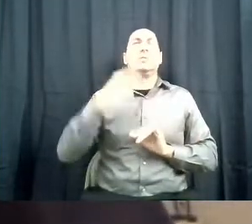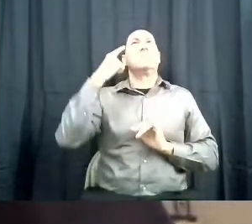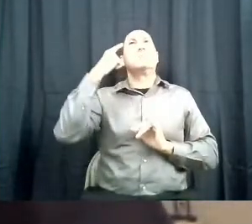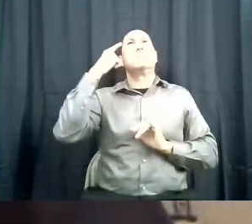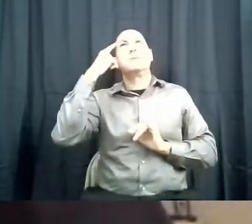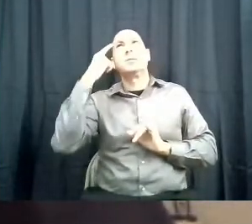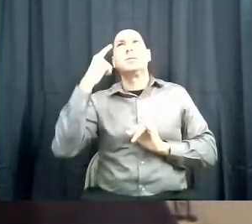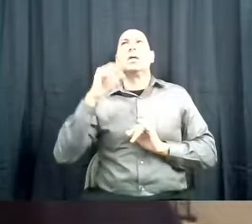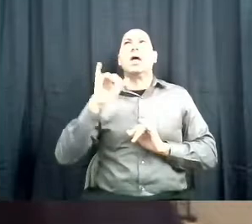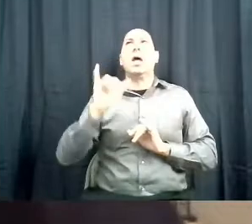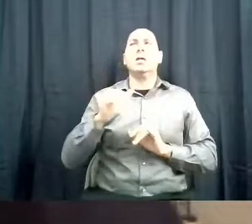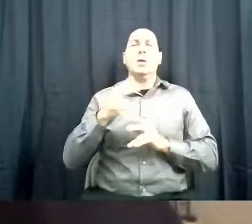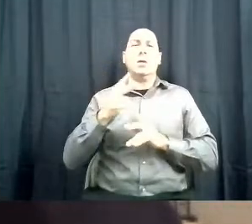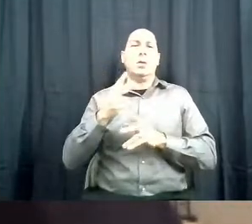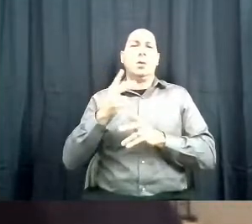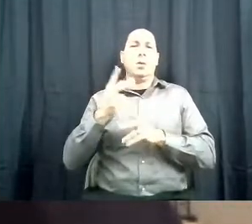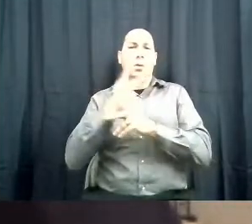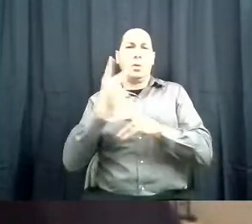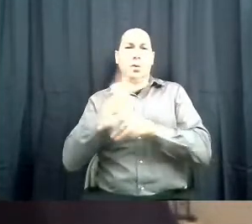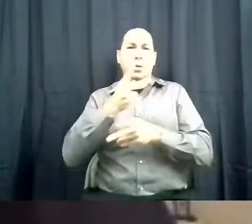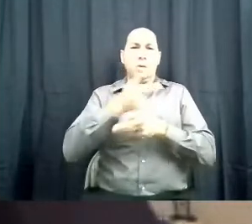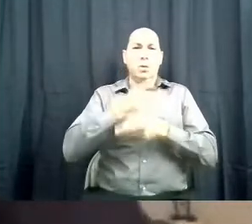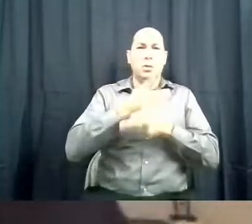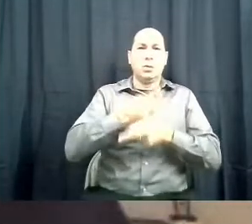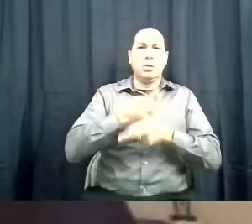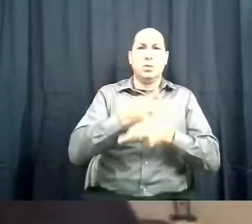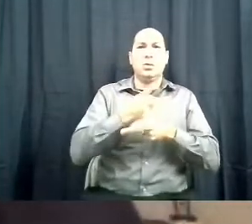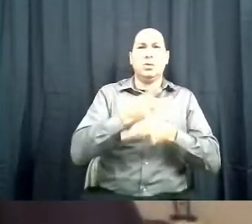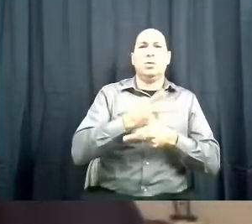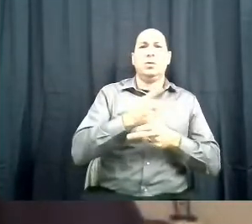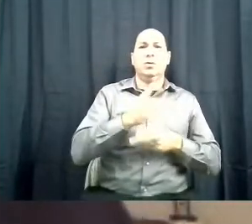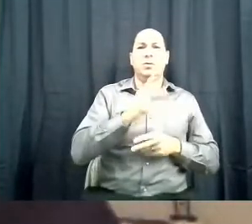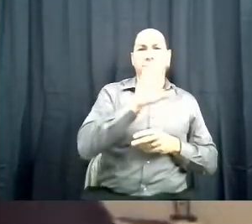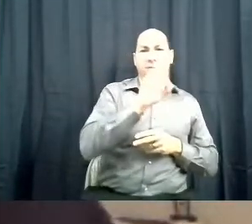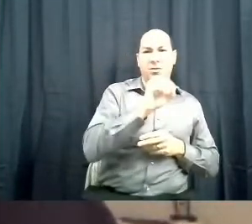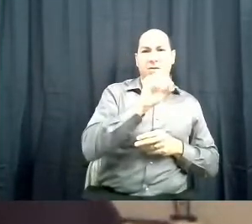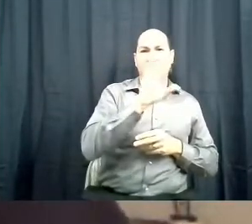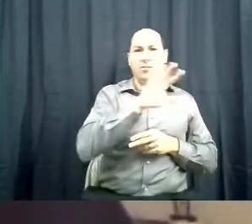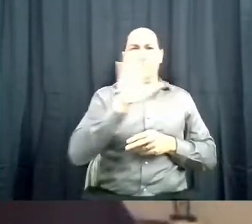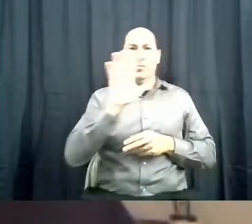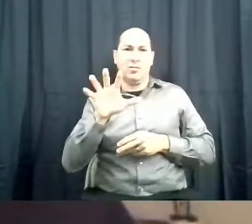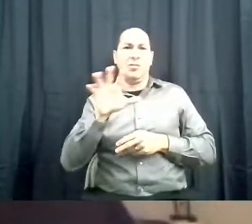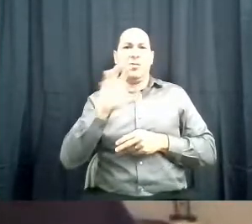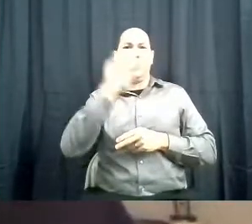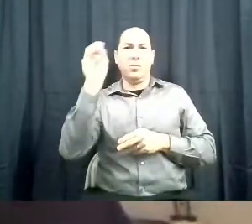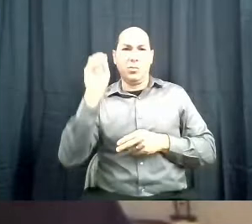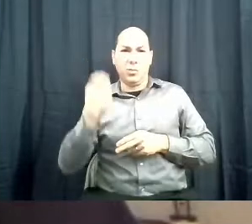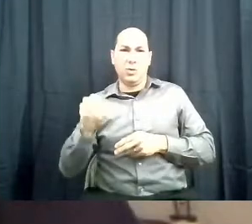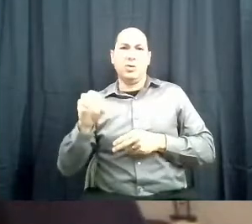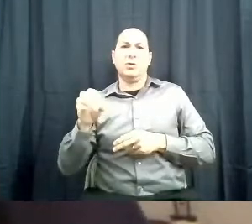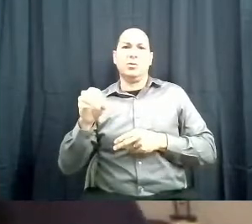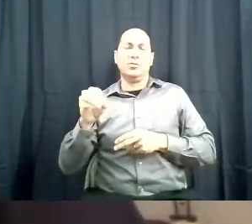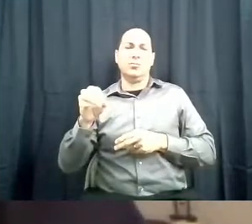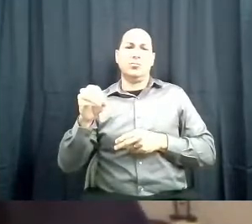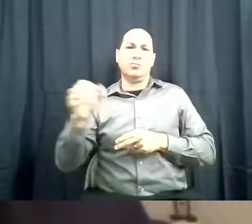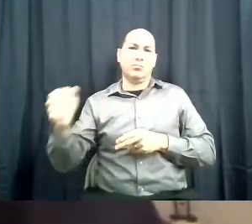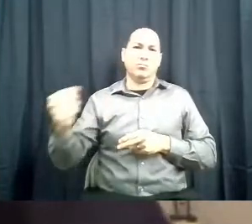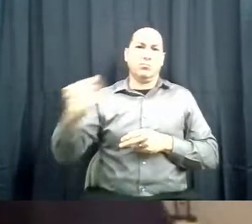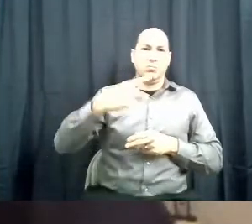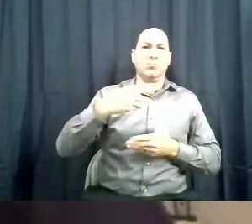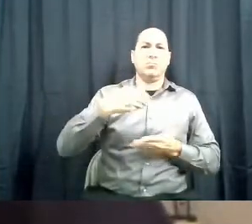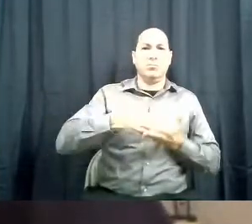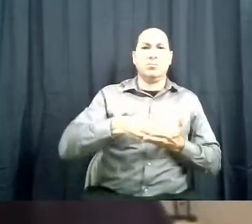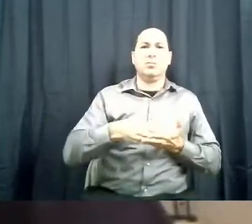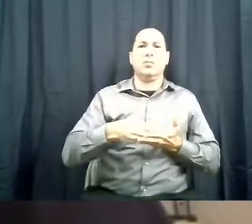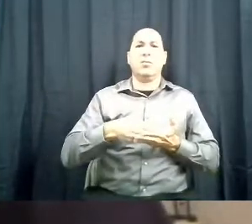estimate of 50–55% reimbursement, which again, looking at more recent performance, that's pretty conservative.